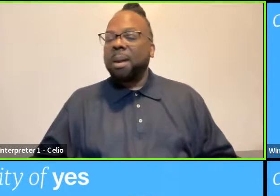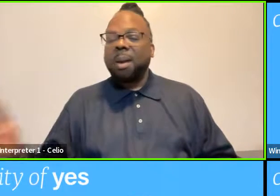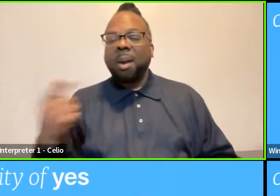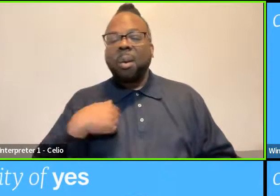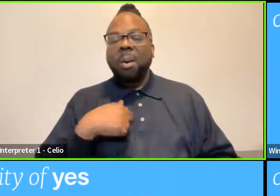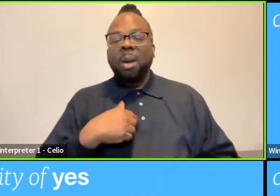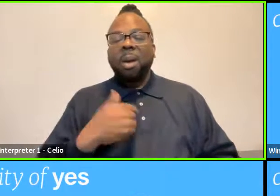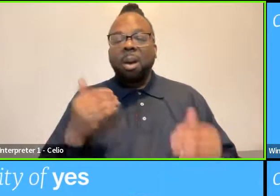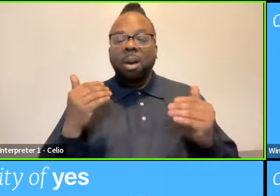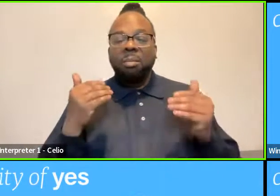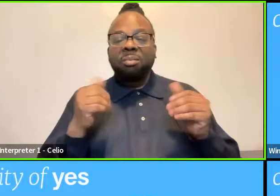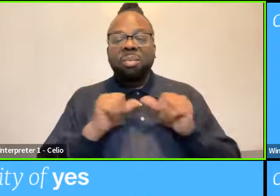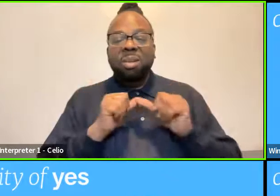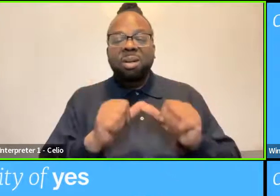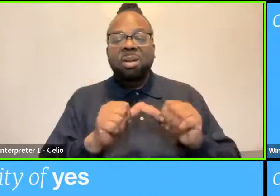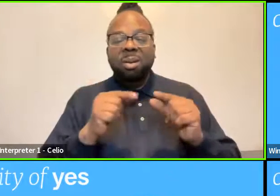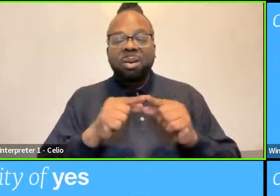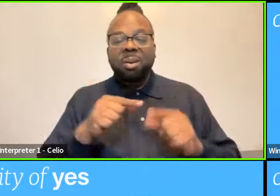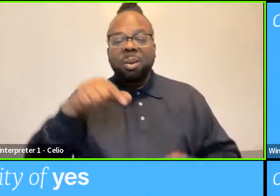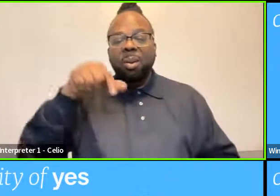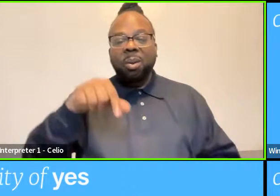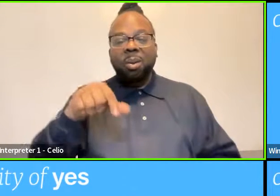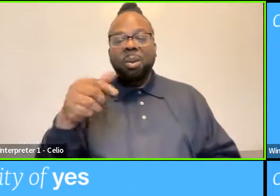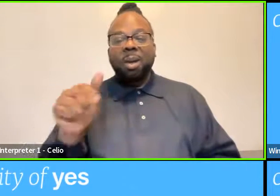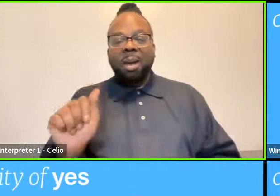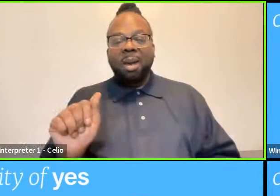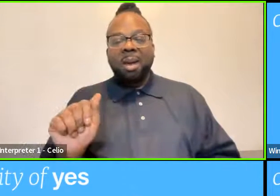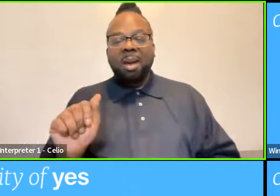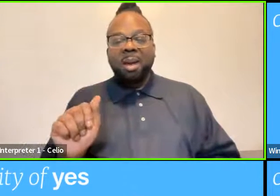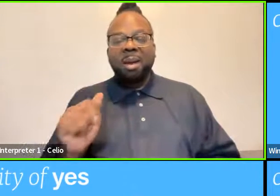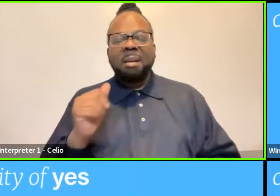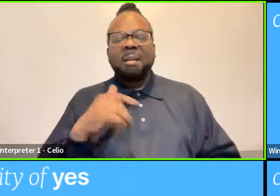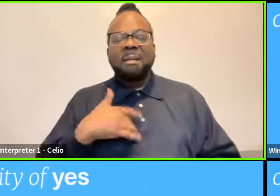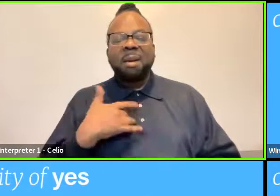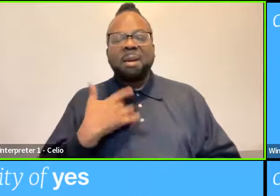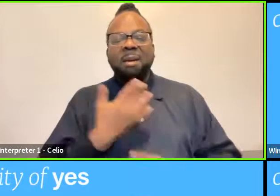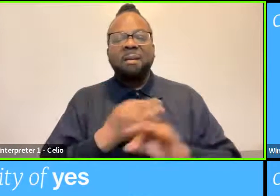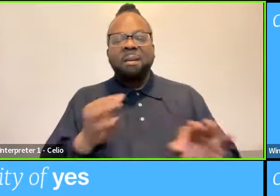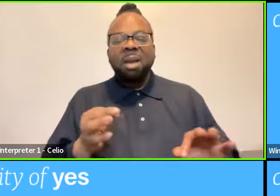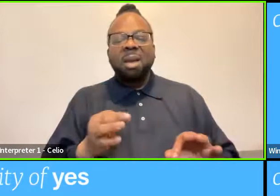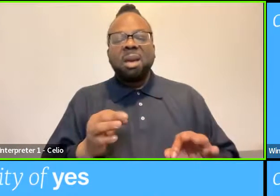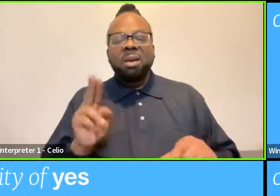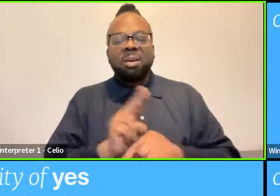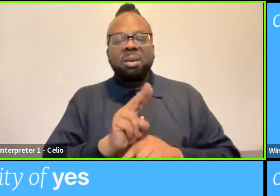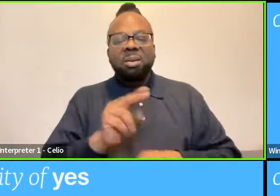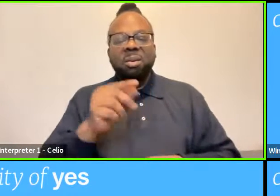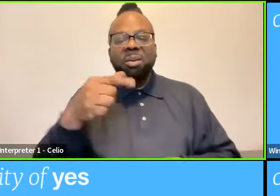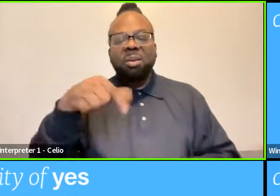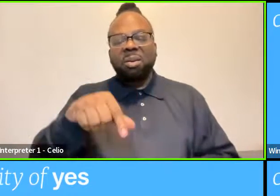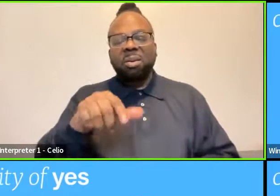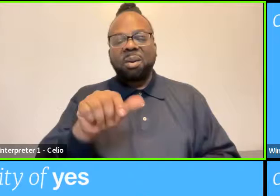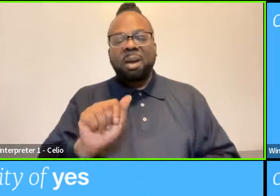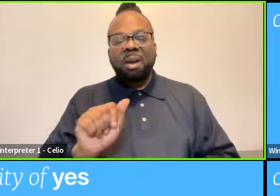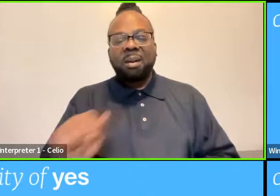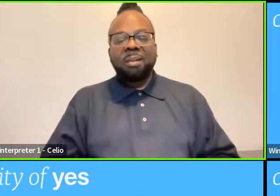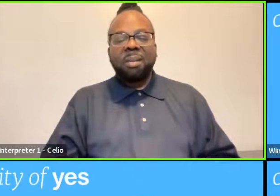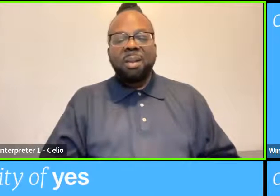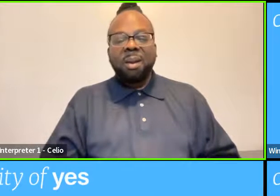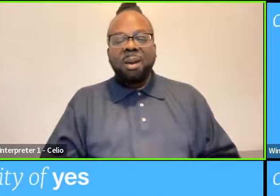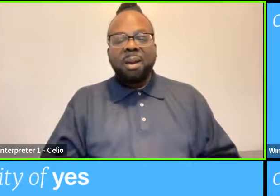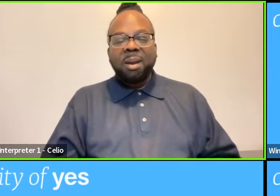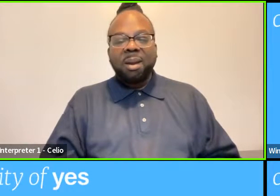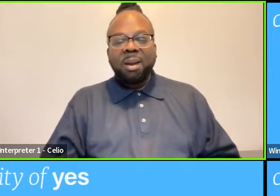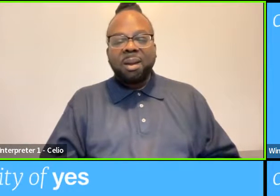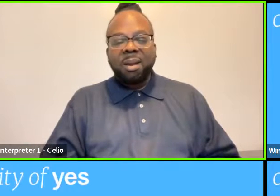Q&A questions. So please feel free to use that again. You just need to drop your question into the Q&A